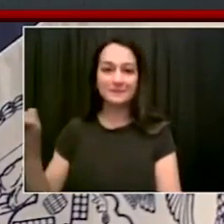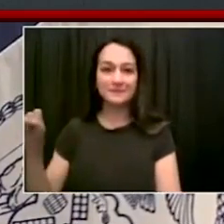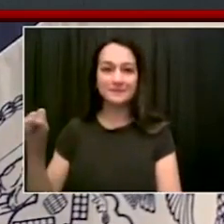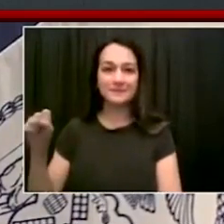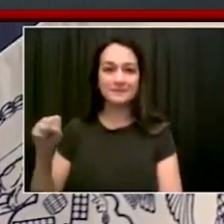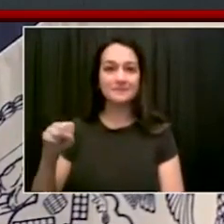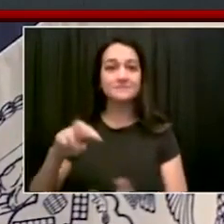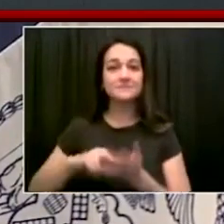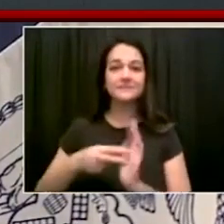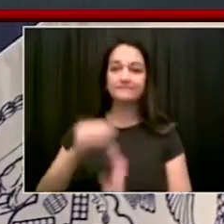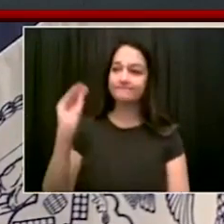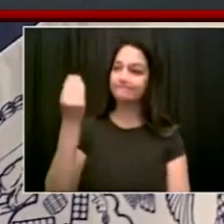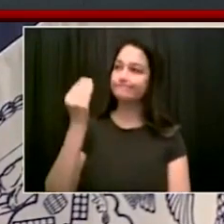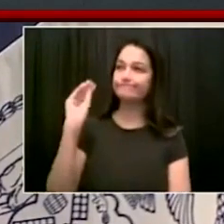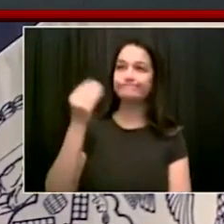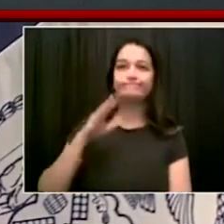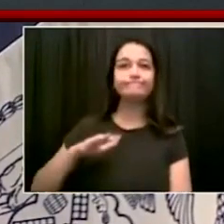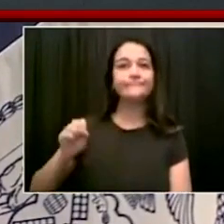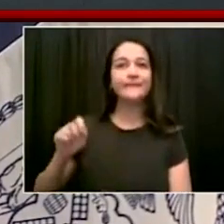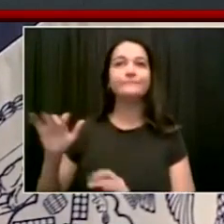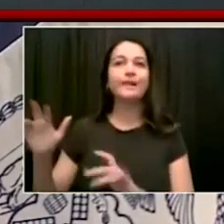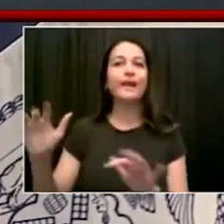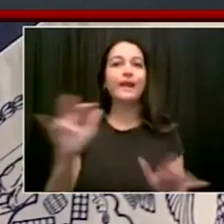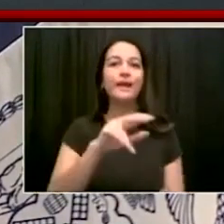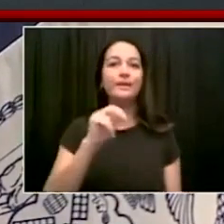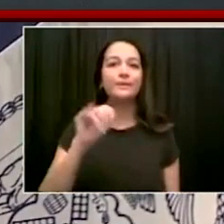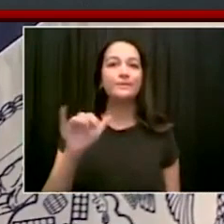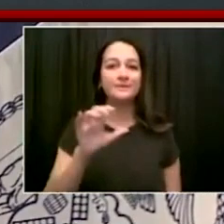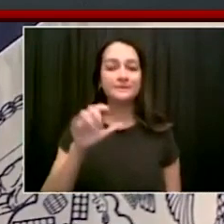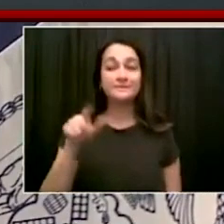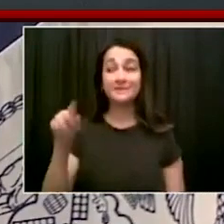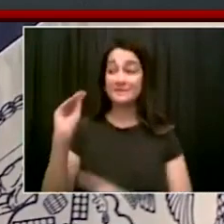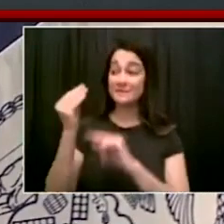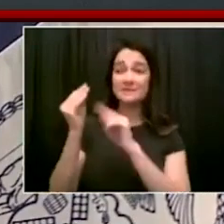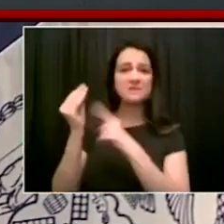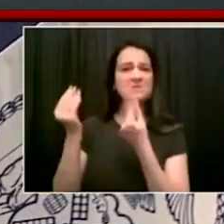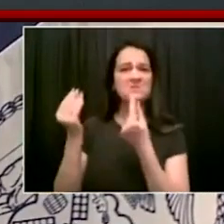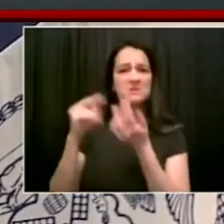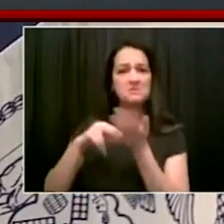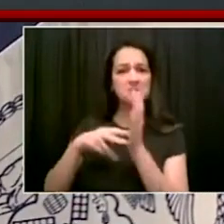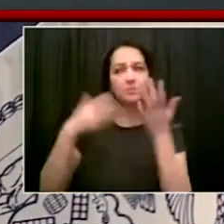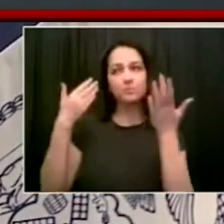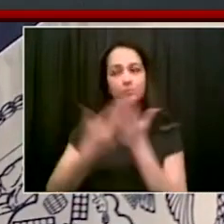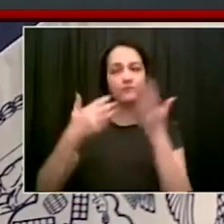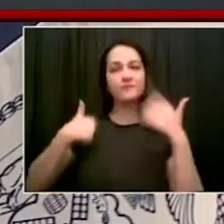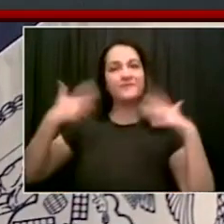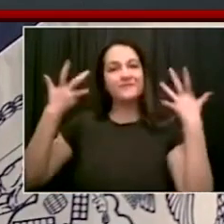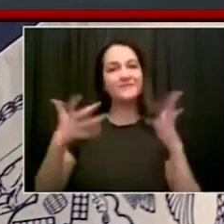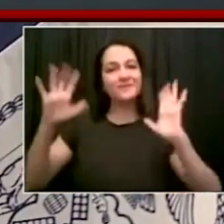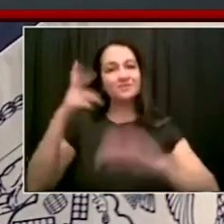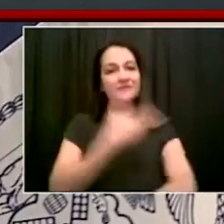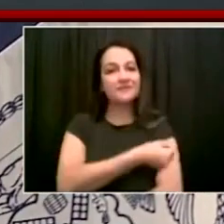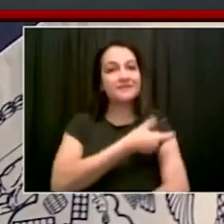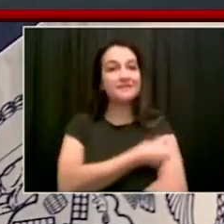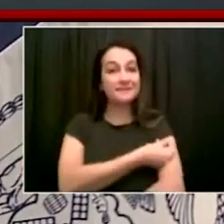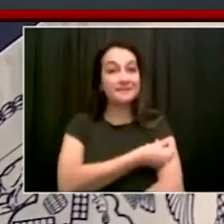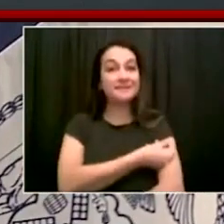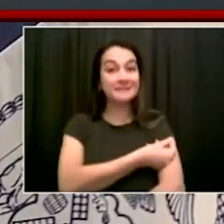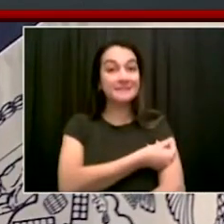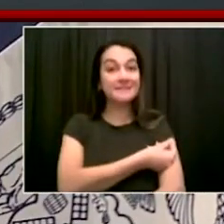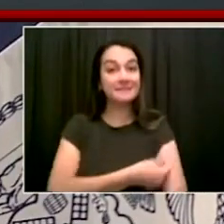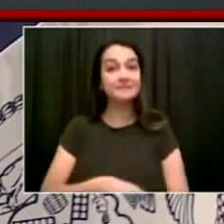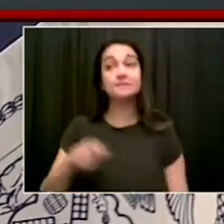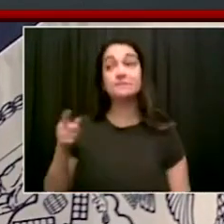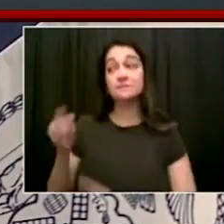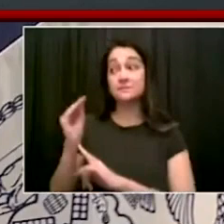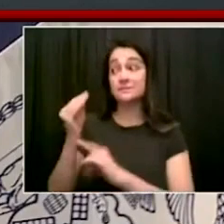have lost. I think in a lot of other cases, if Donald Trump wasn't president at that time, Bill de Blasio does not win a second term.